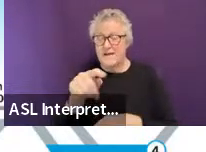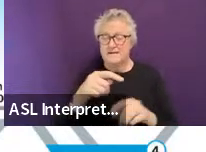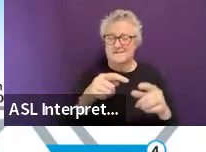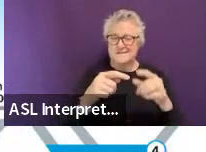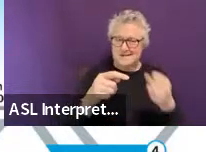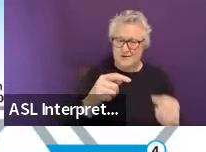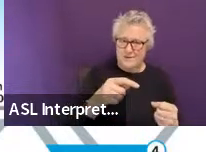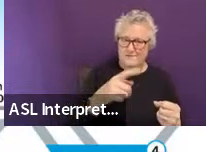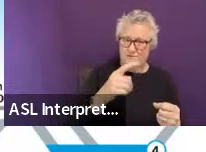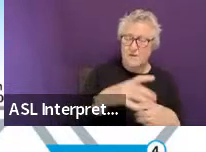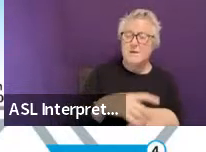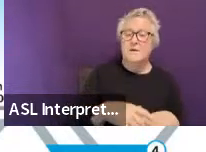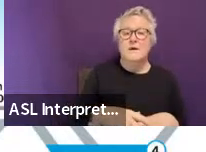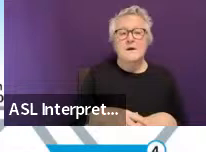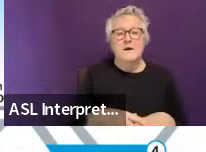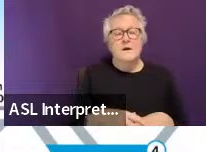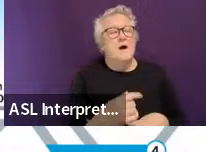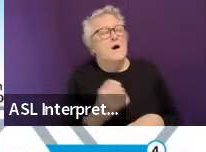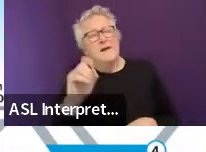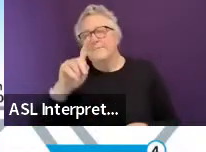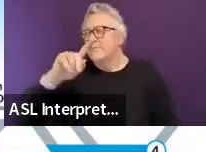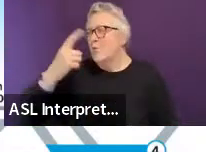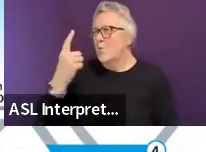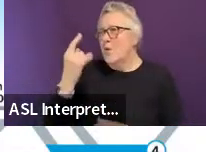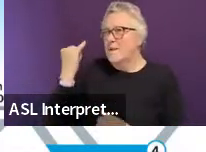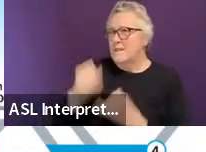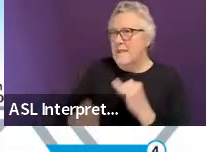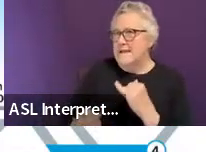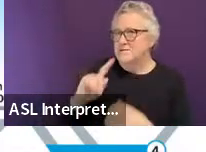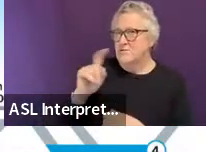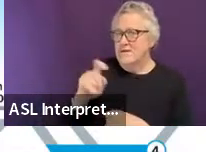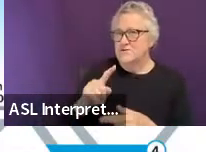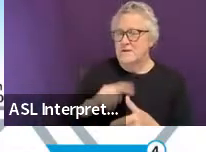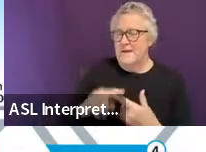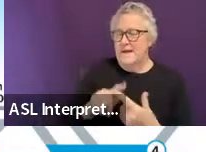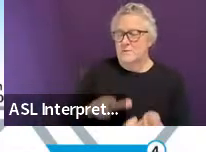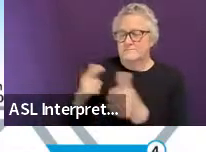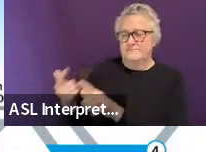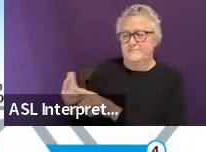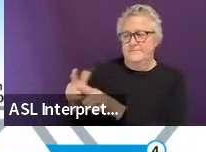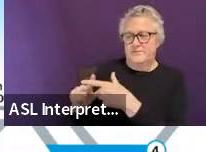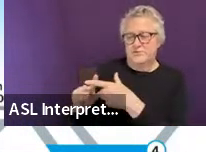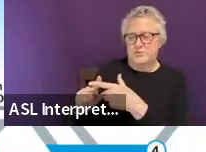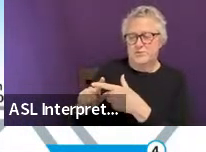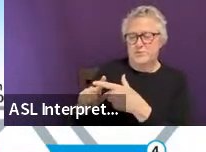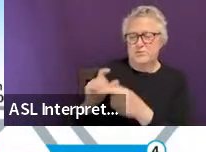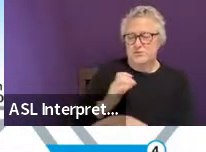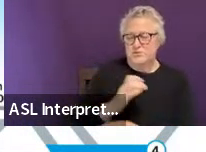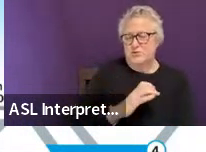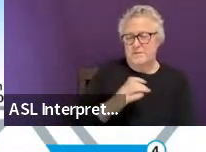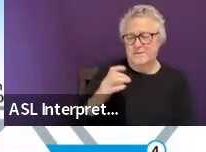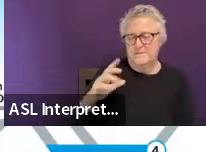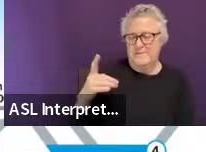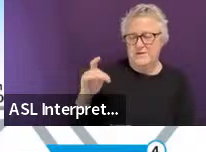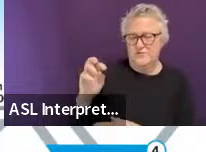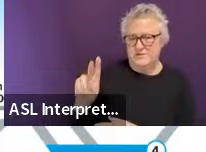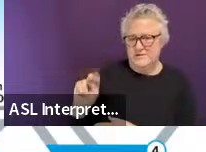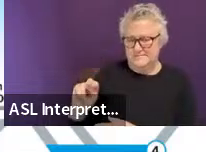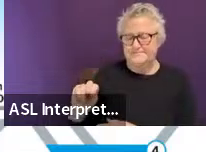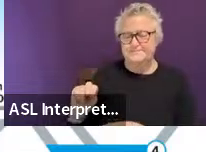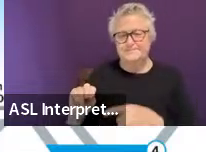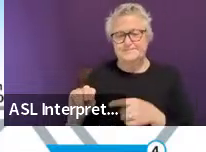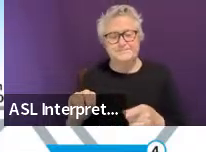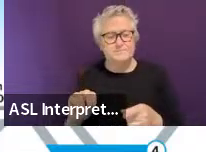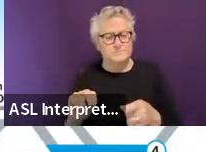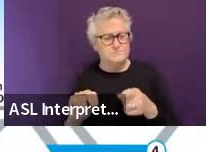One last question, I'll turn it over to Chair Peterson. The daily mode share almost didn't move at all